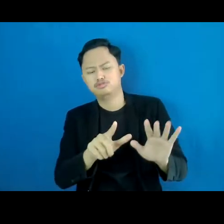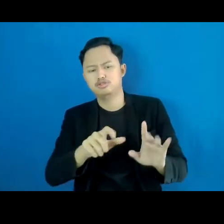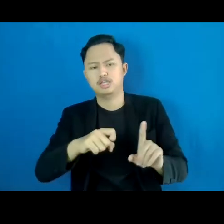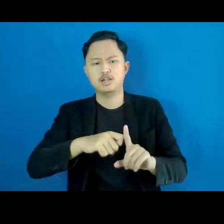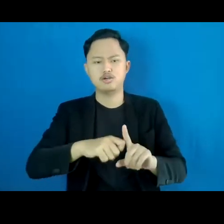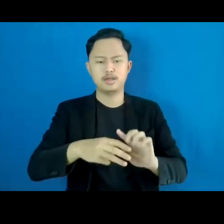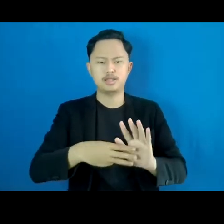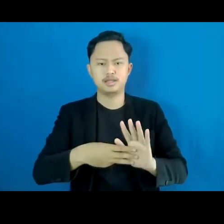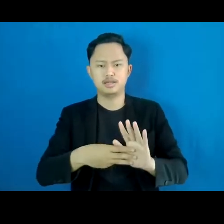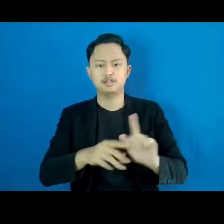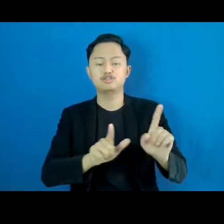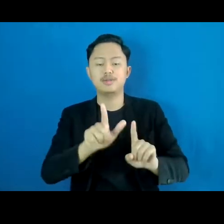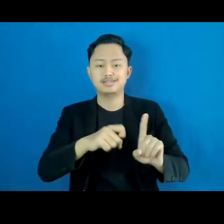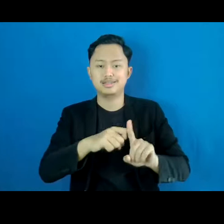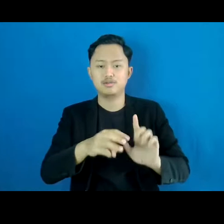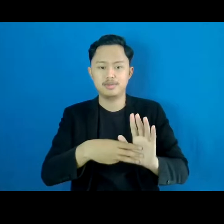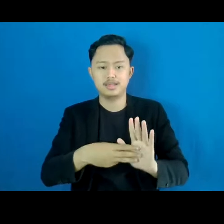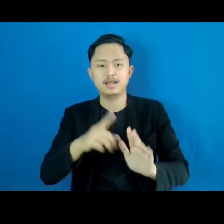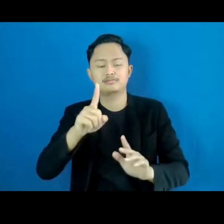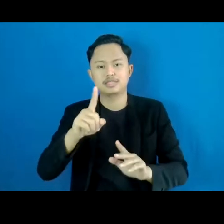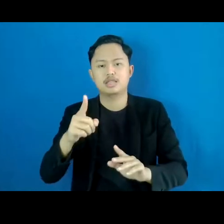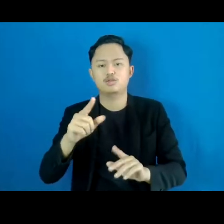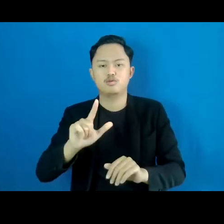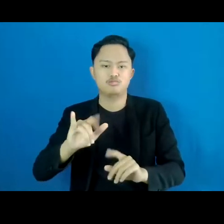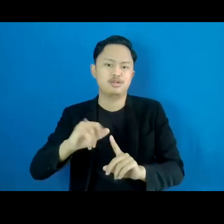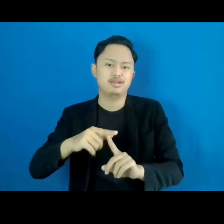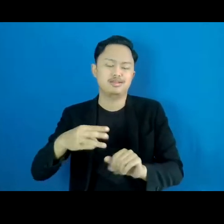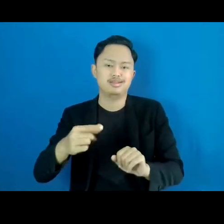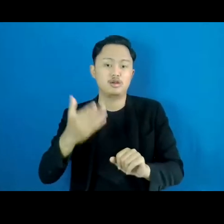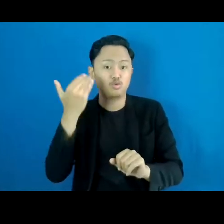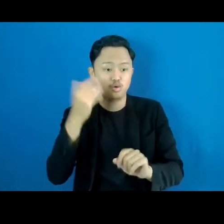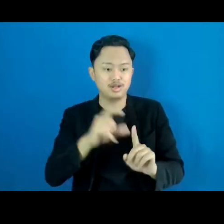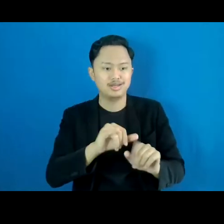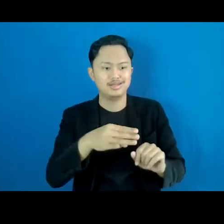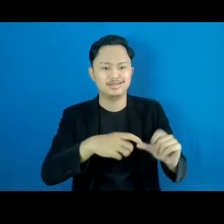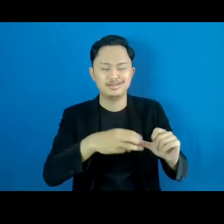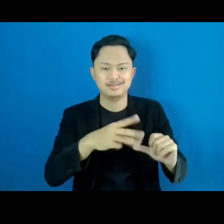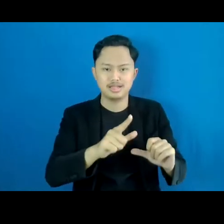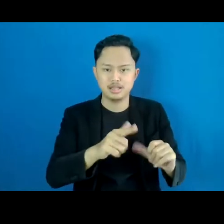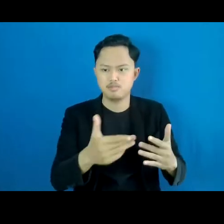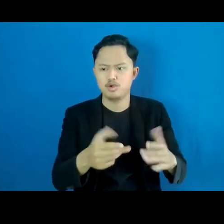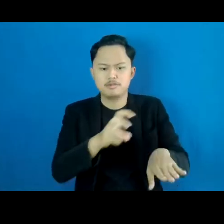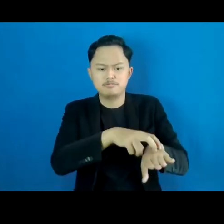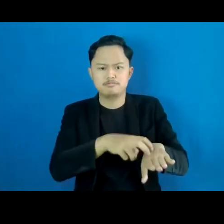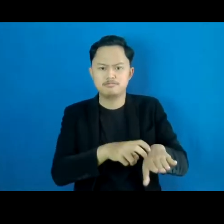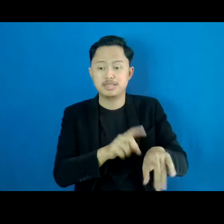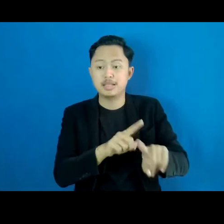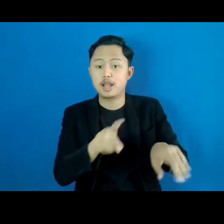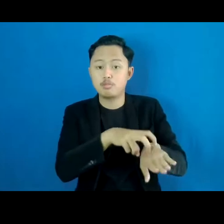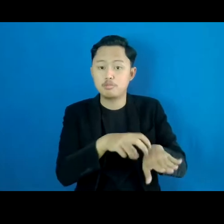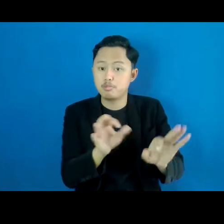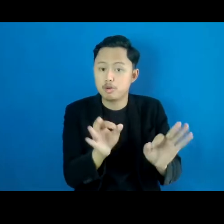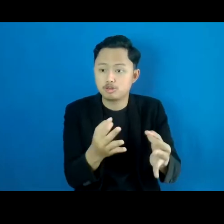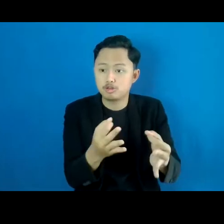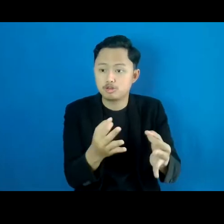hour, and very highly congested roads, and passenger load will be 100 passenger load will be there in each bus, in a 12 meter